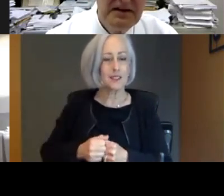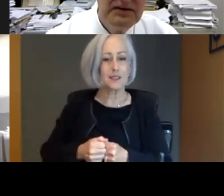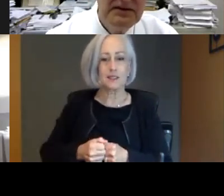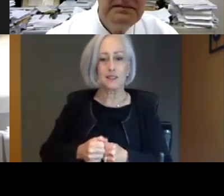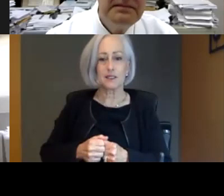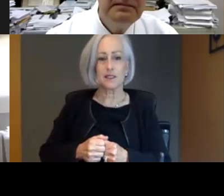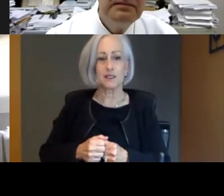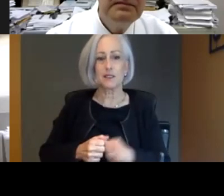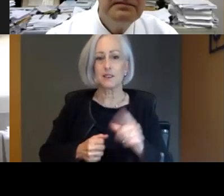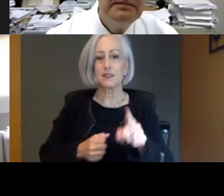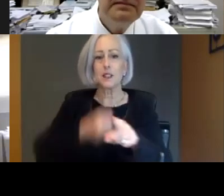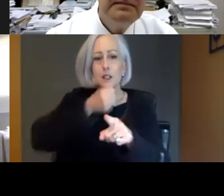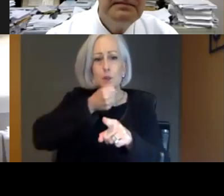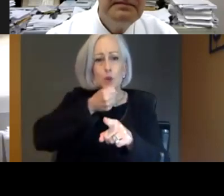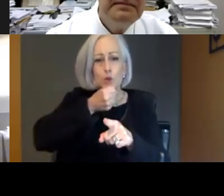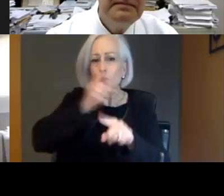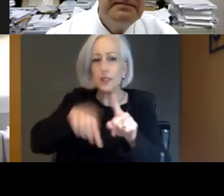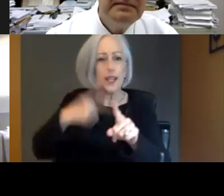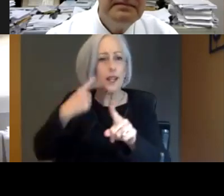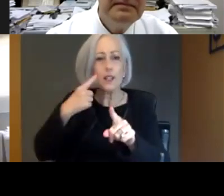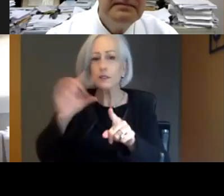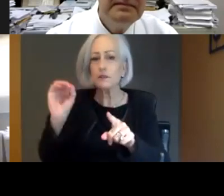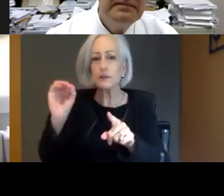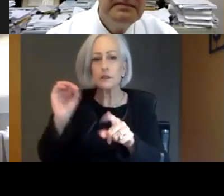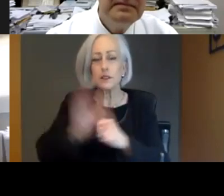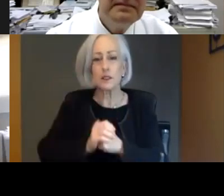Oh, can you unmute yourself, please?